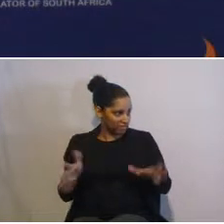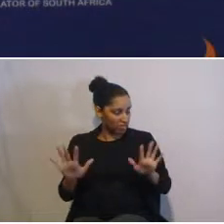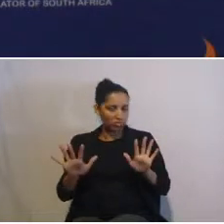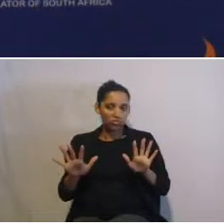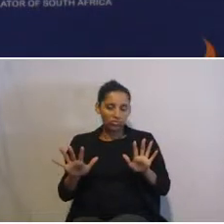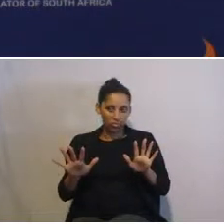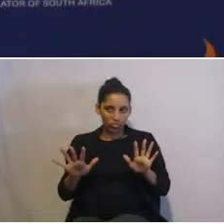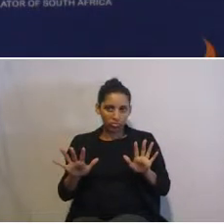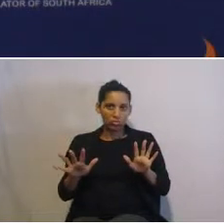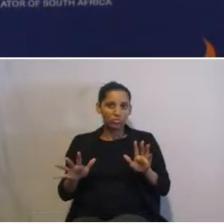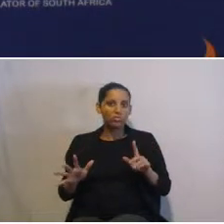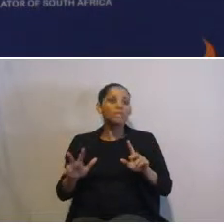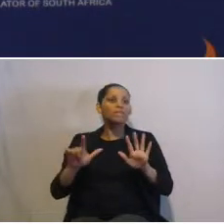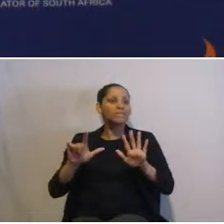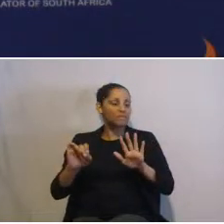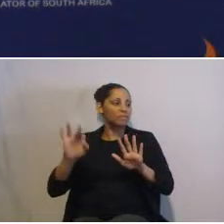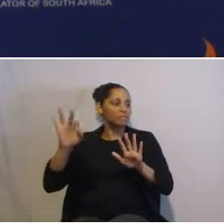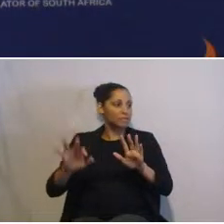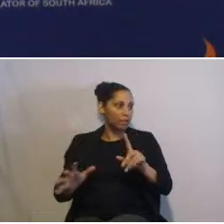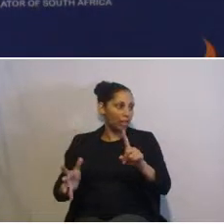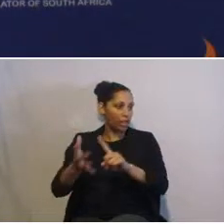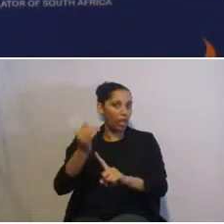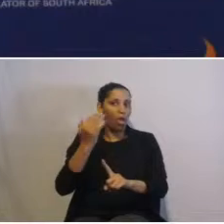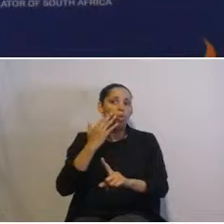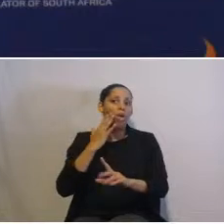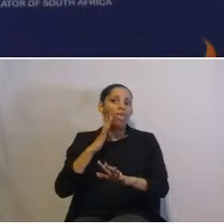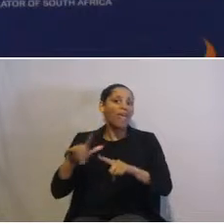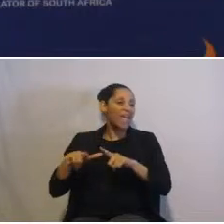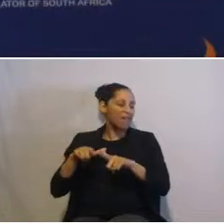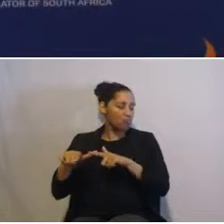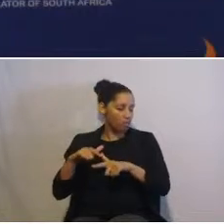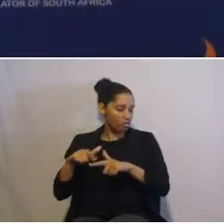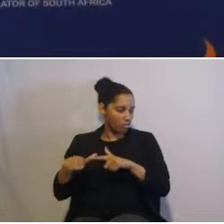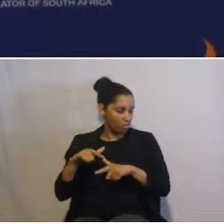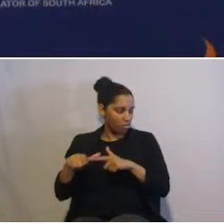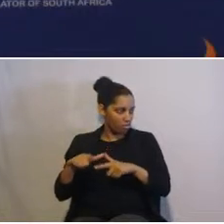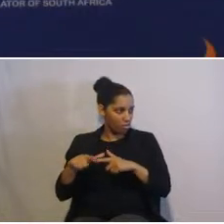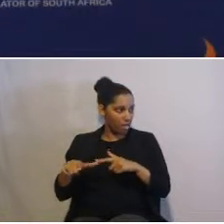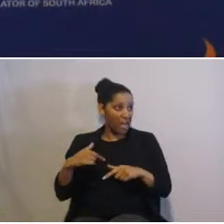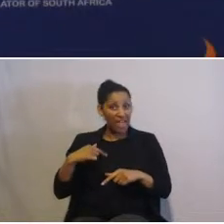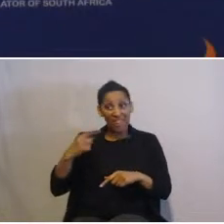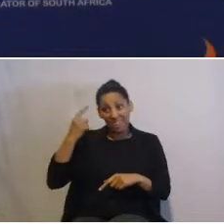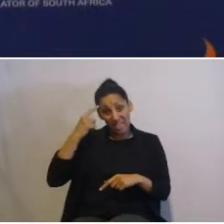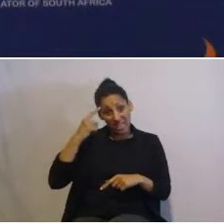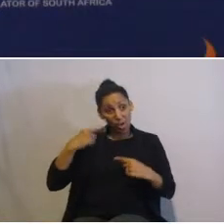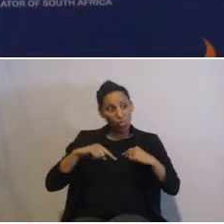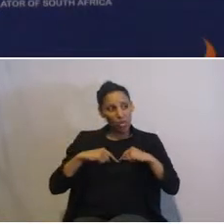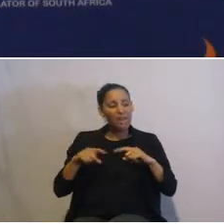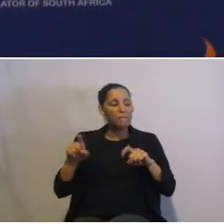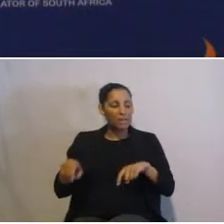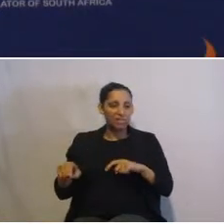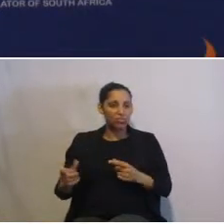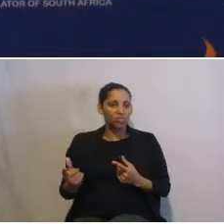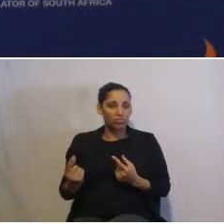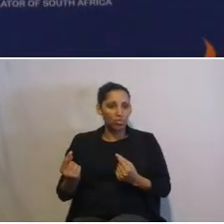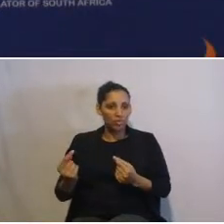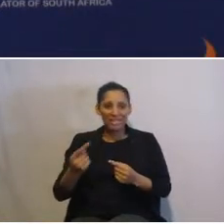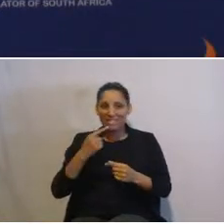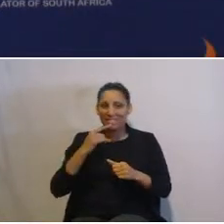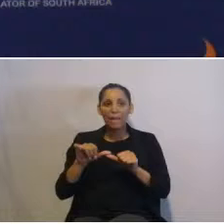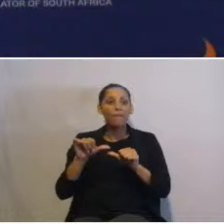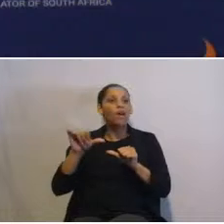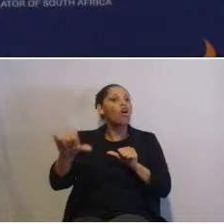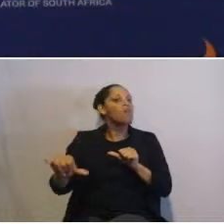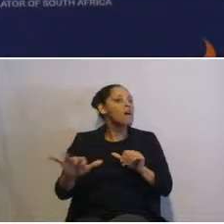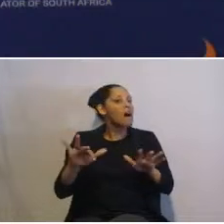reaching 70% by April. I think what we have to definitely do is then say, beyond this, how